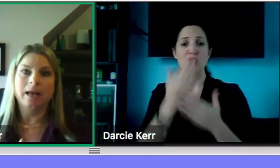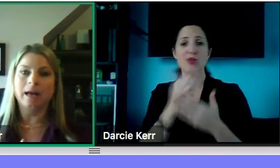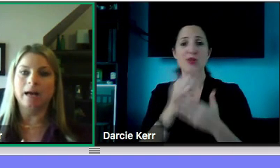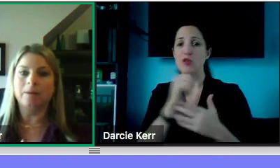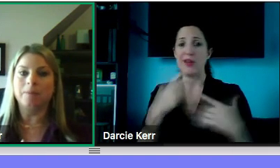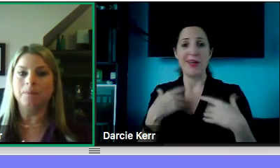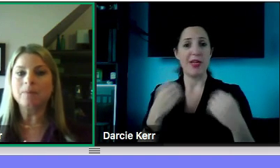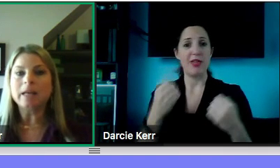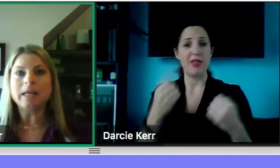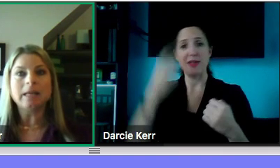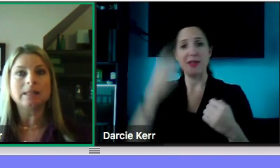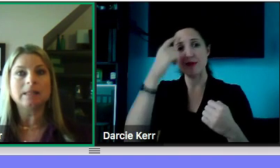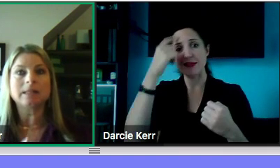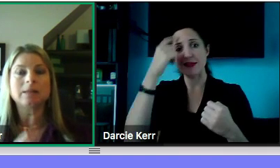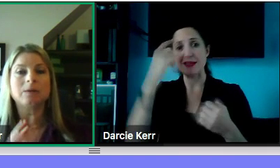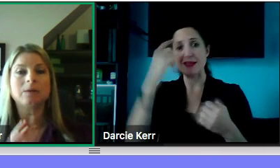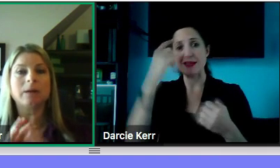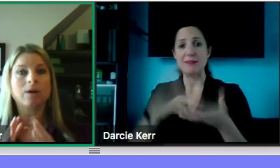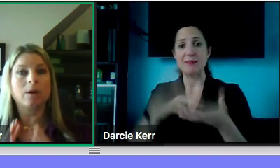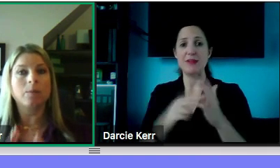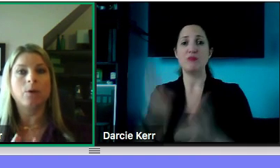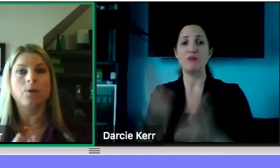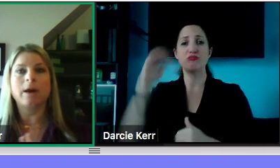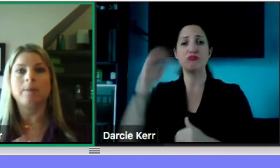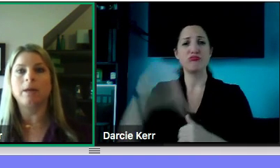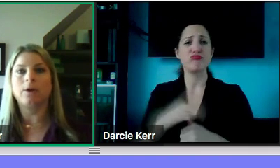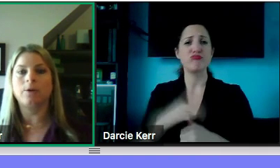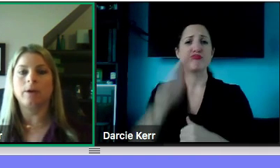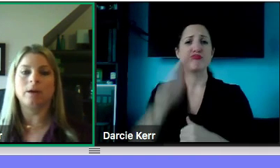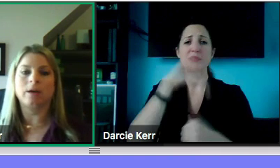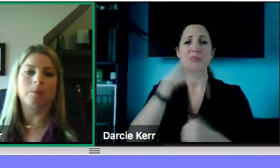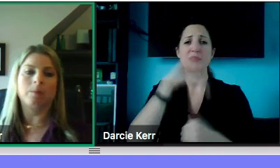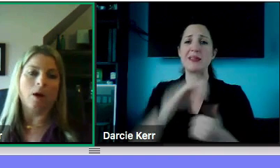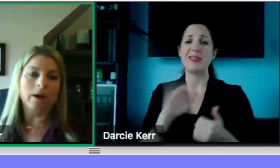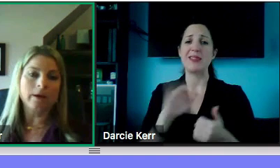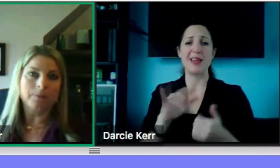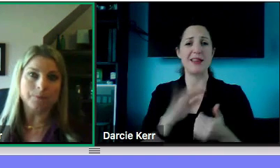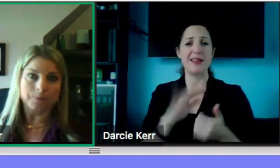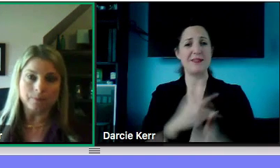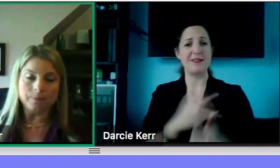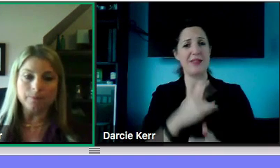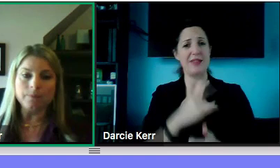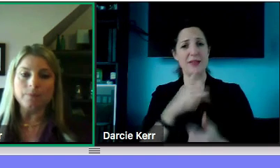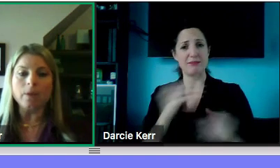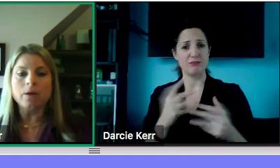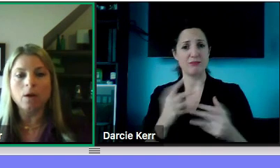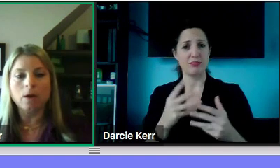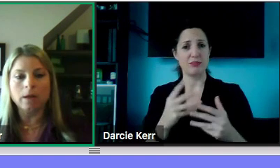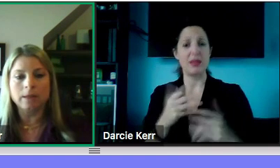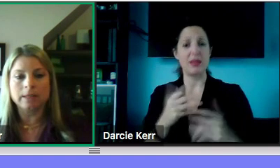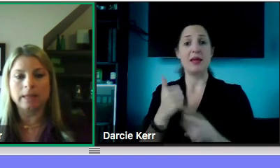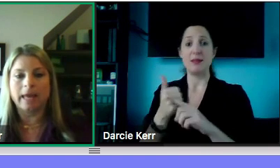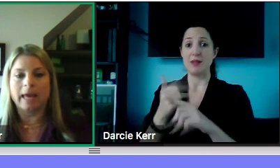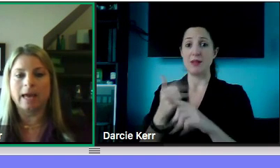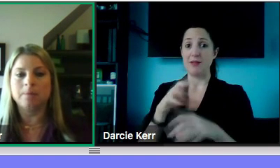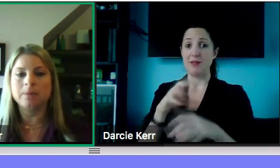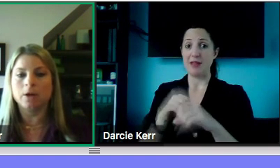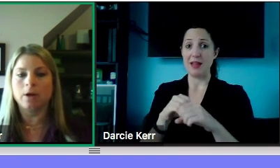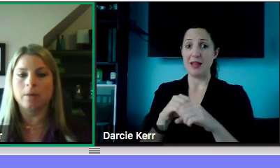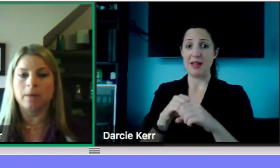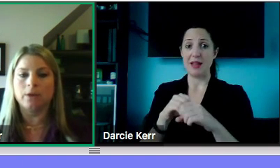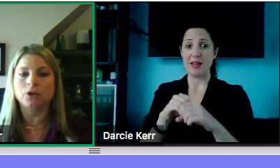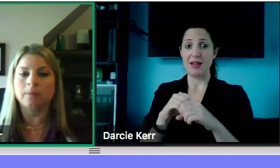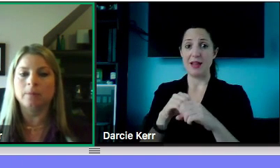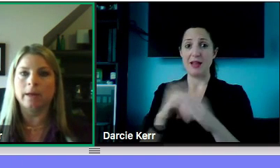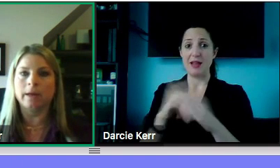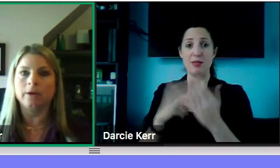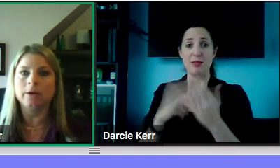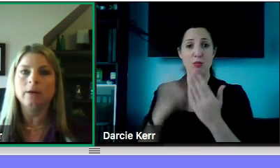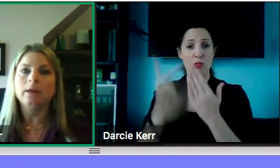place. He's in our program, he created a blog called